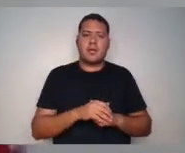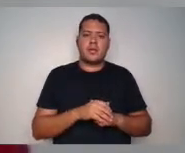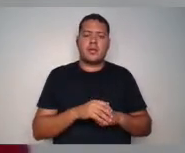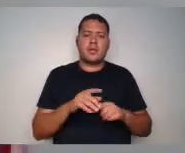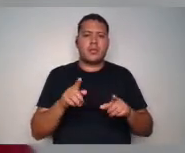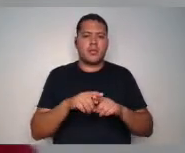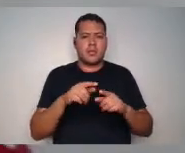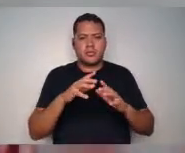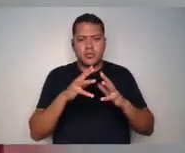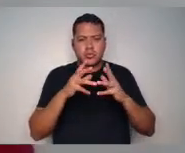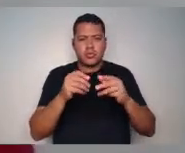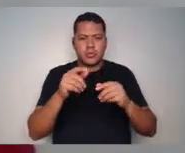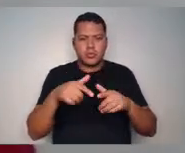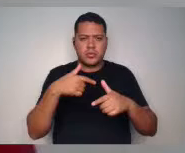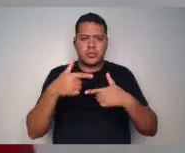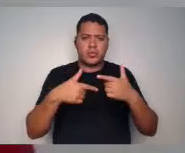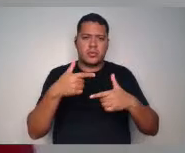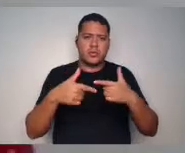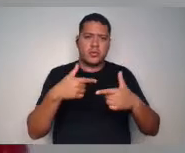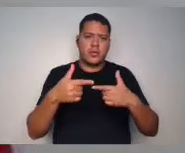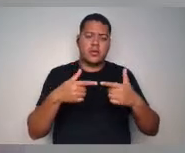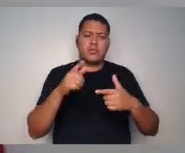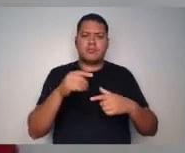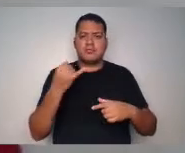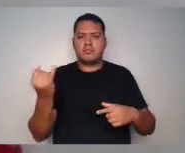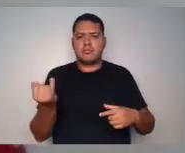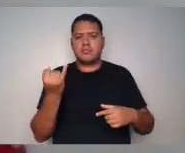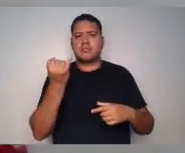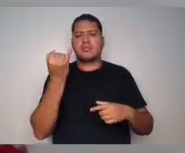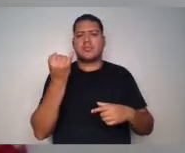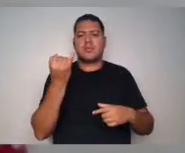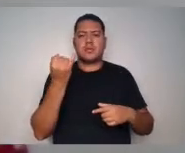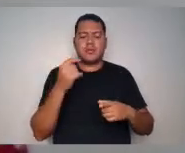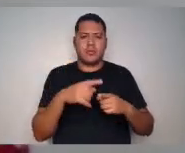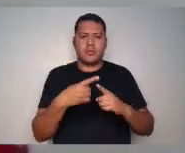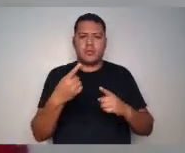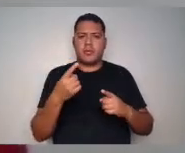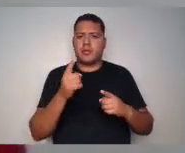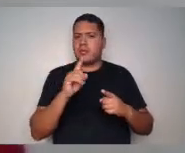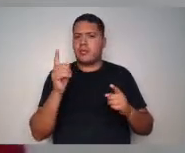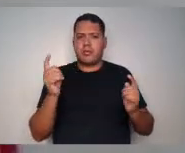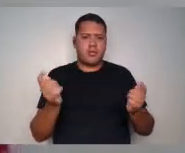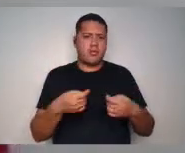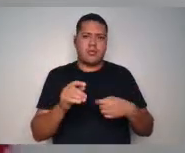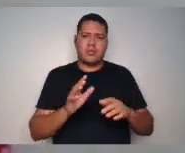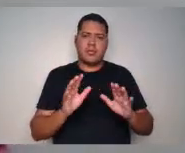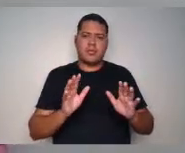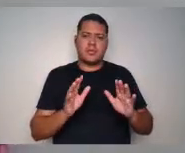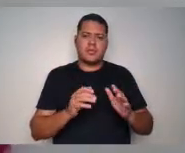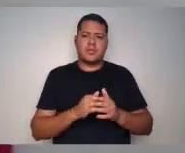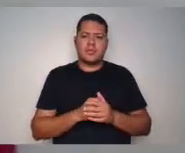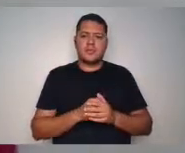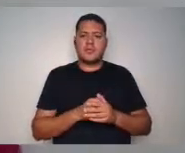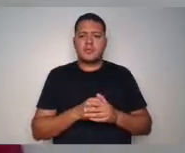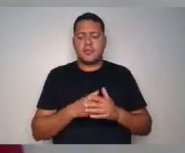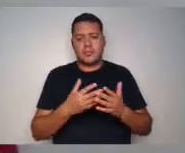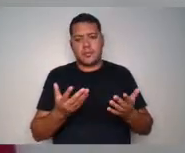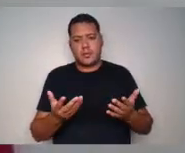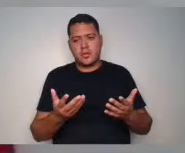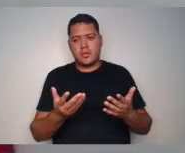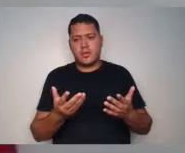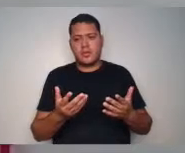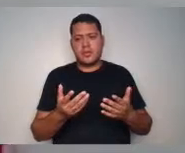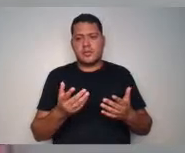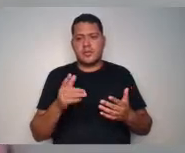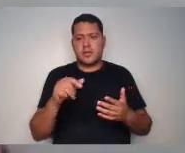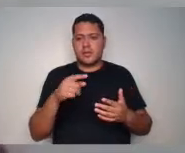breaks, I think that every action of workers, every action is necessary